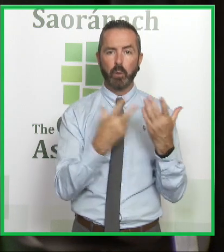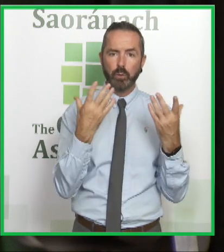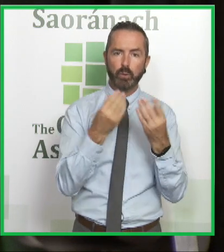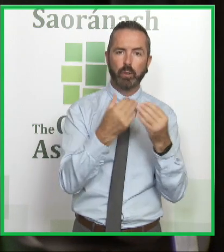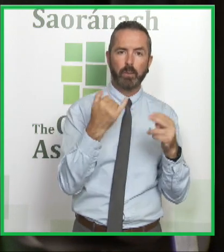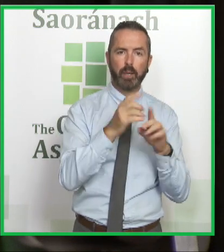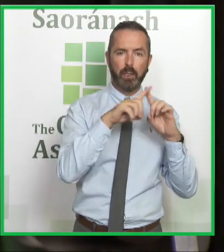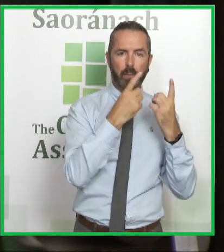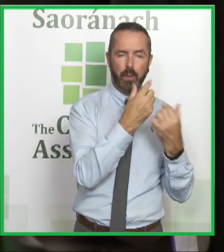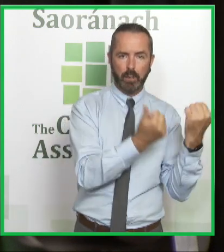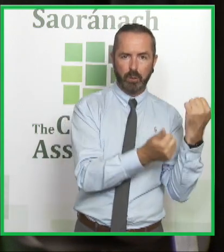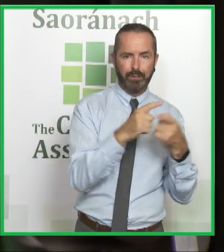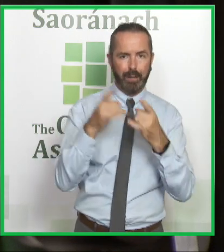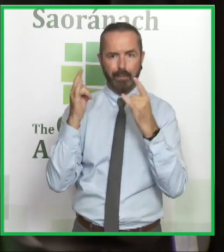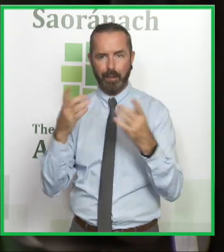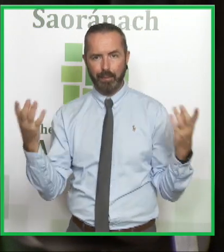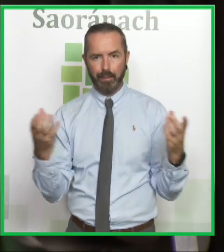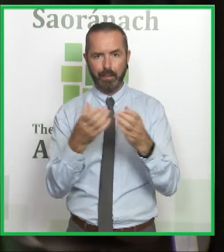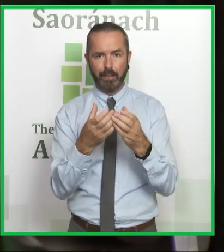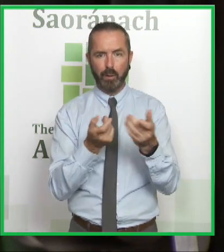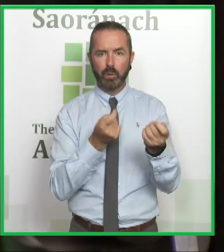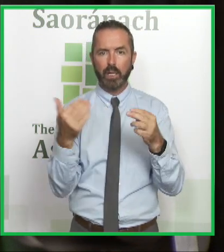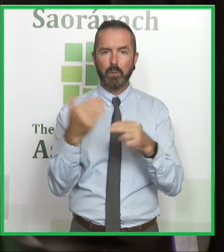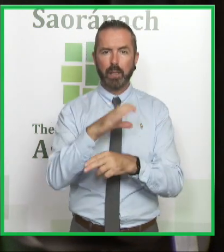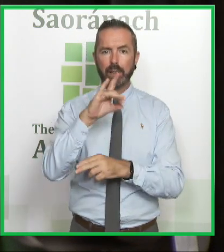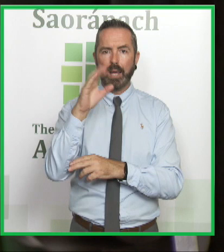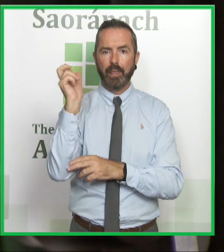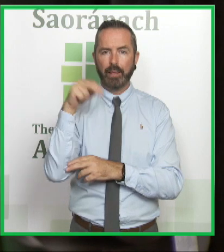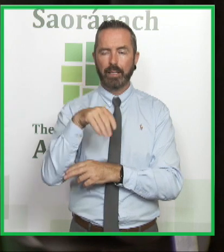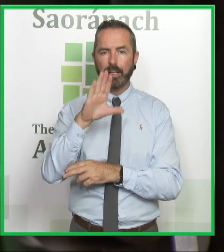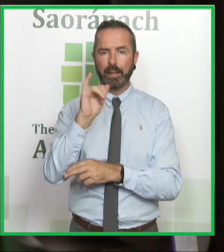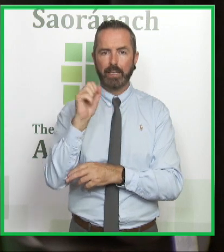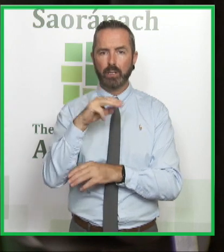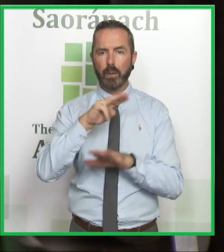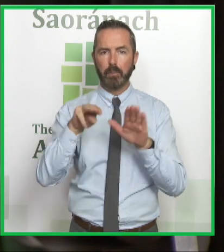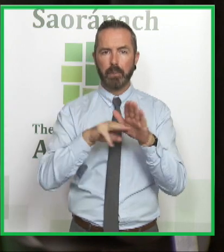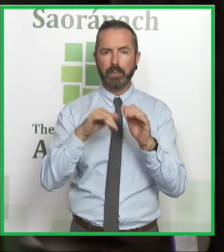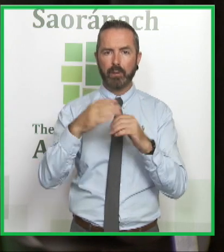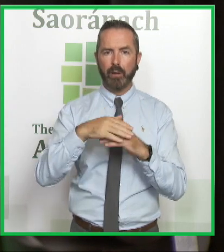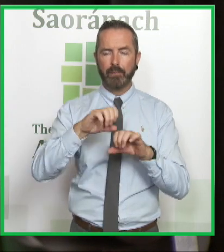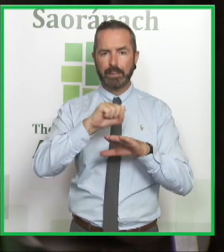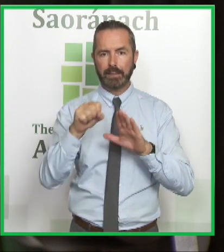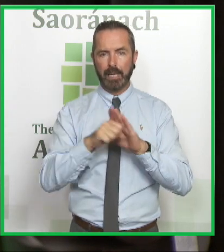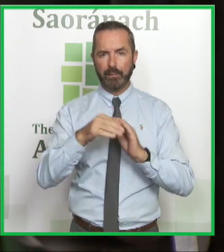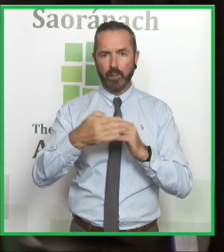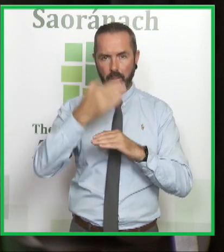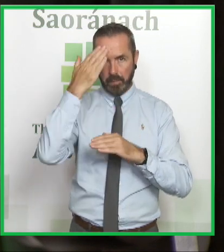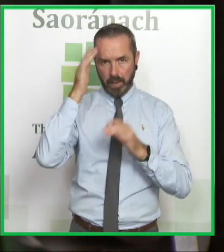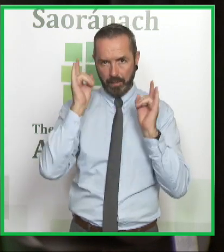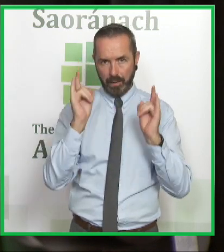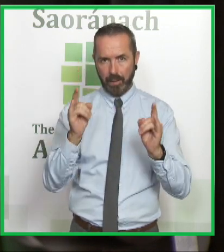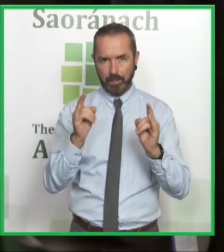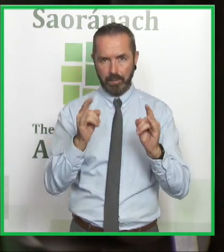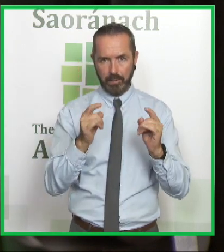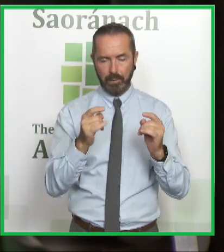Health, the committee was chaired by Kathleen Lynch, former Minister of State for Mental Health, and it makes a broad set of